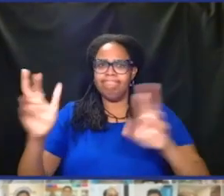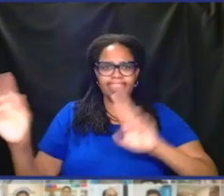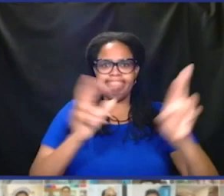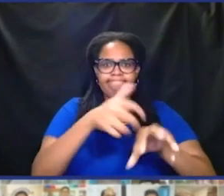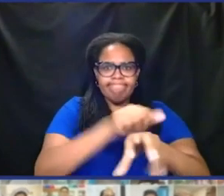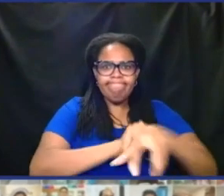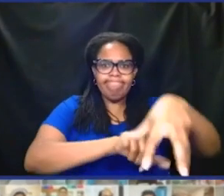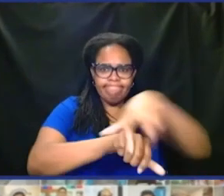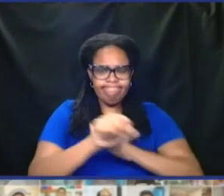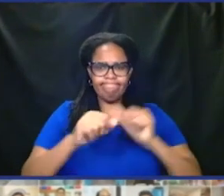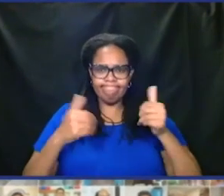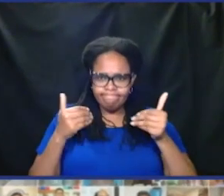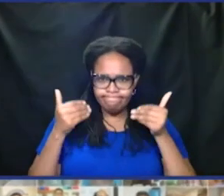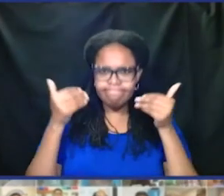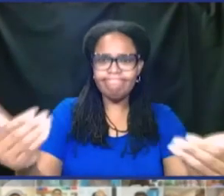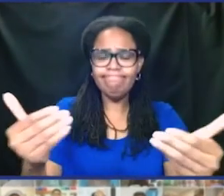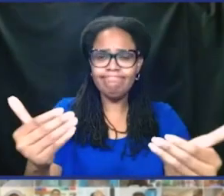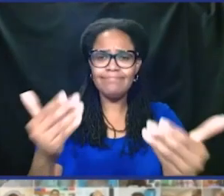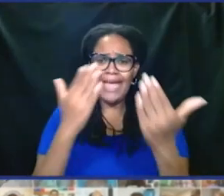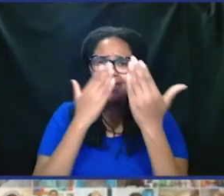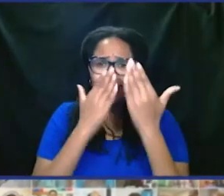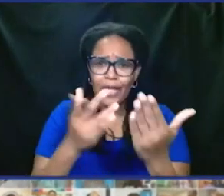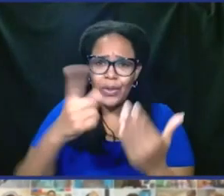you. You truly deserve this honor.